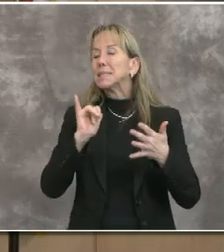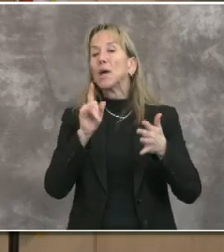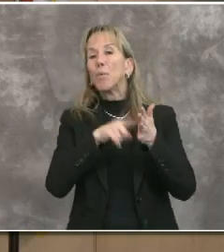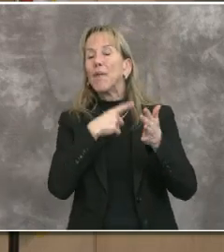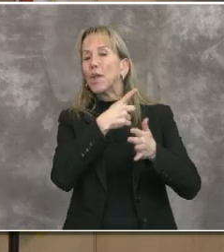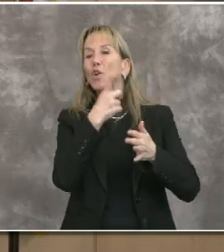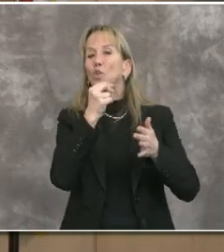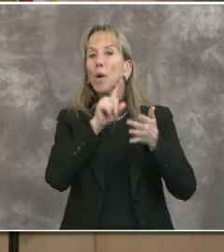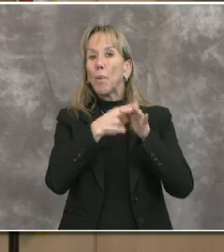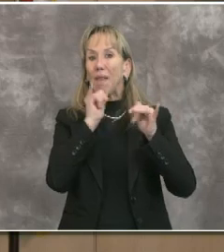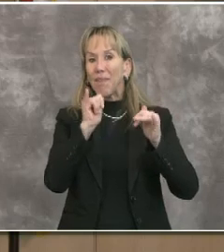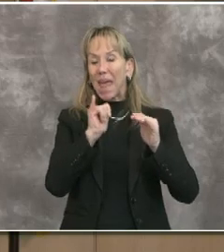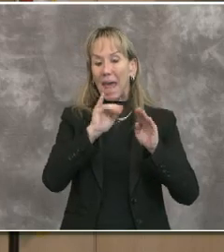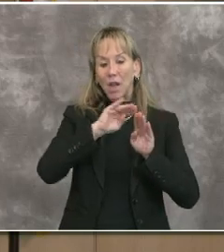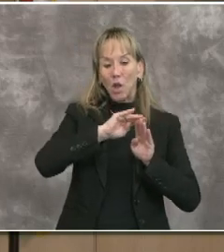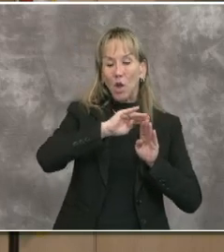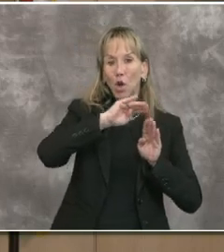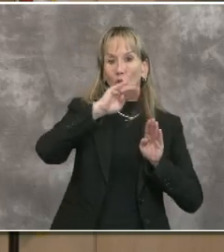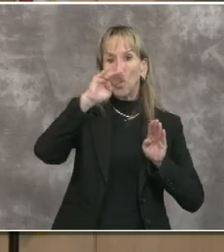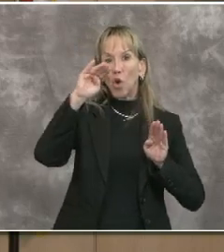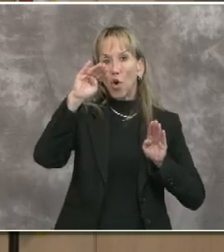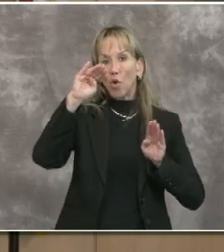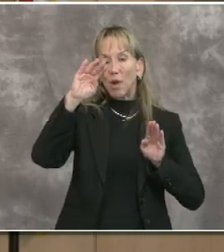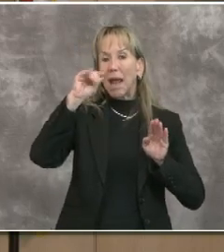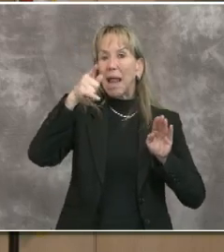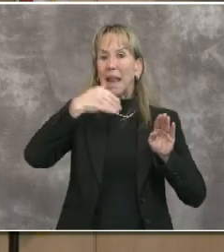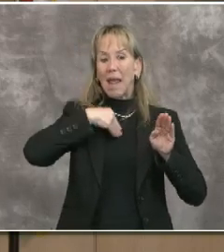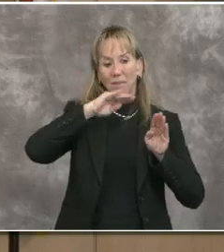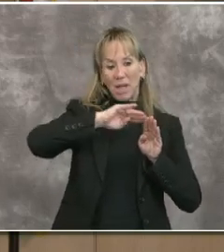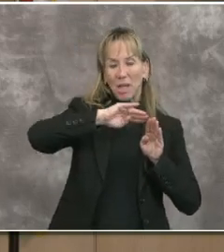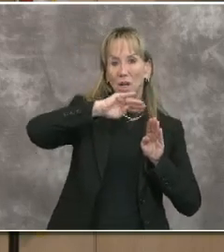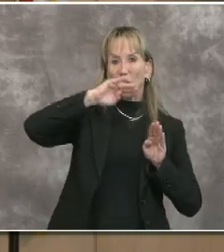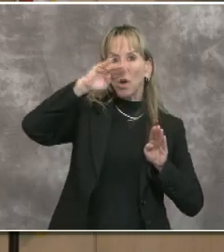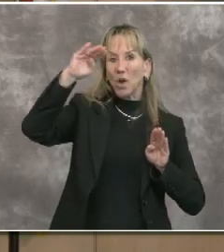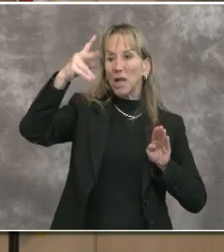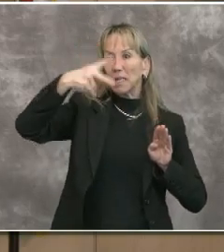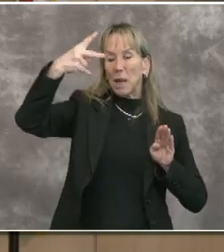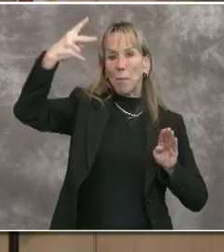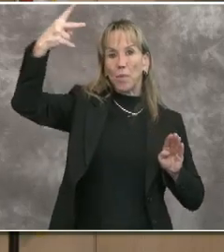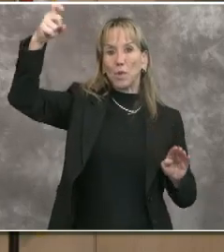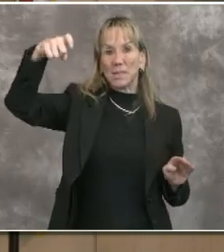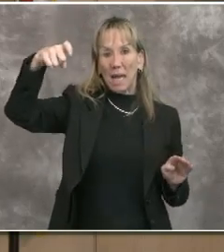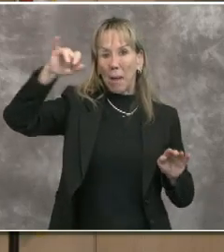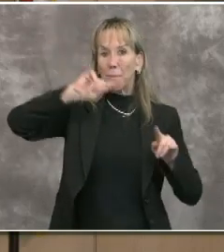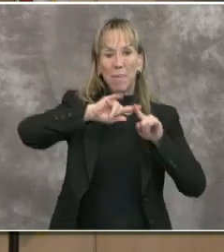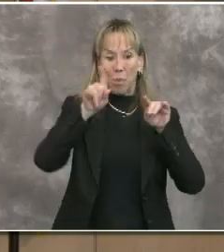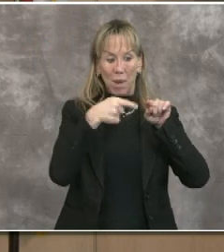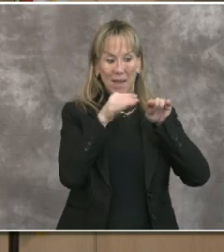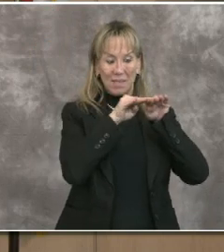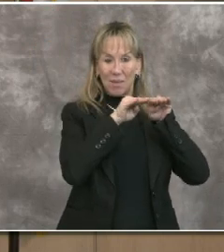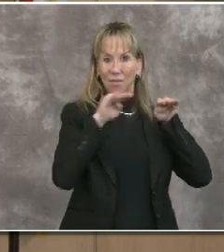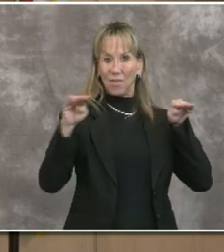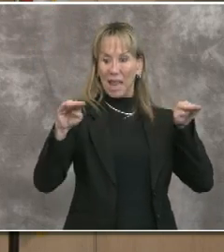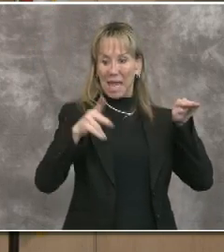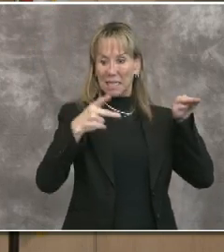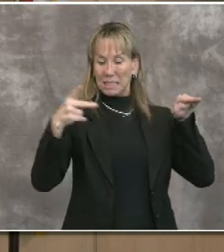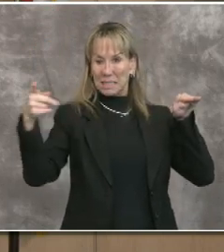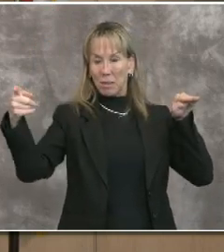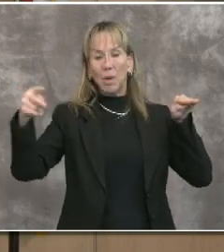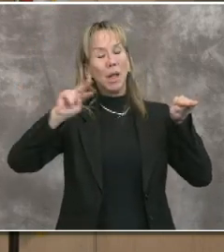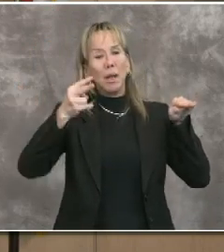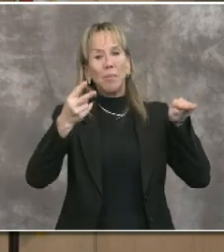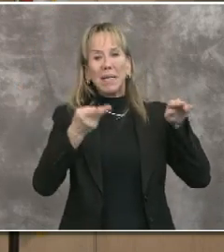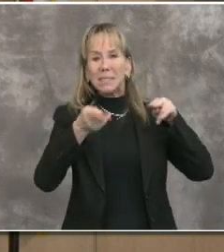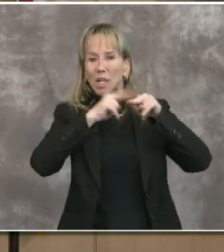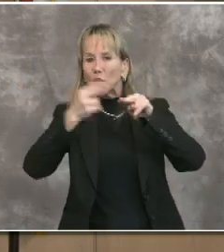over. So a very sharp upward curve has a very short doubling time, and a doubling time that's flat is increased. So we